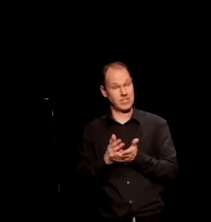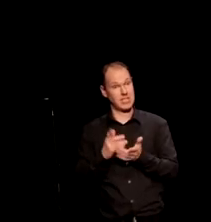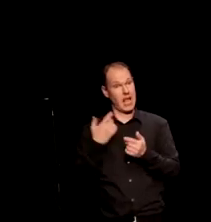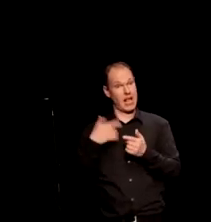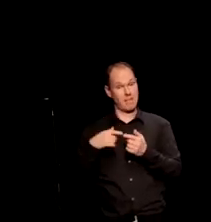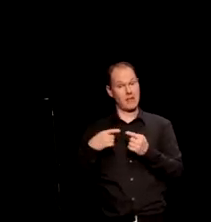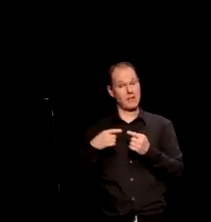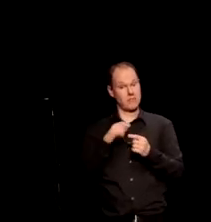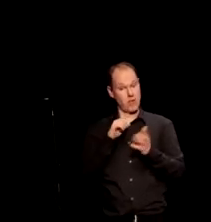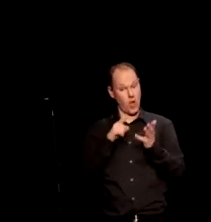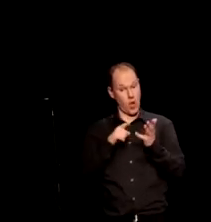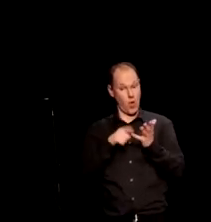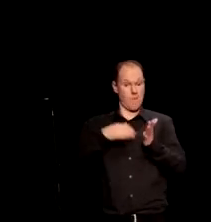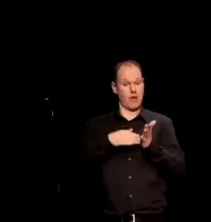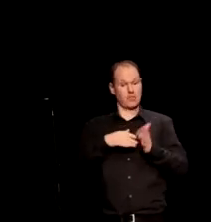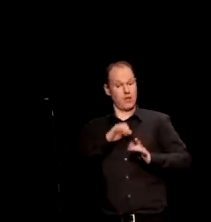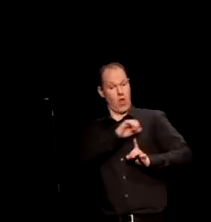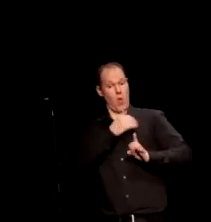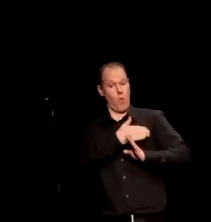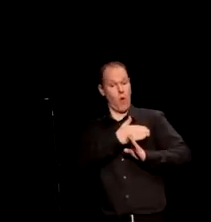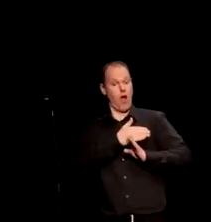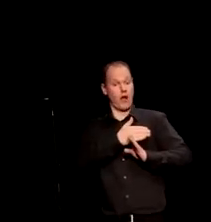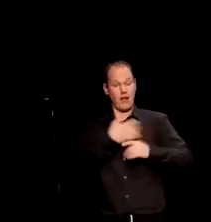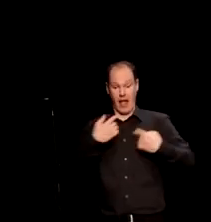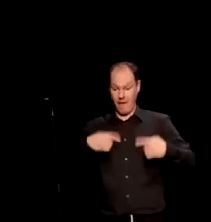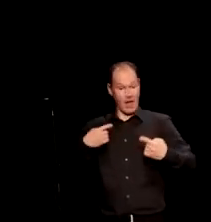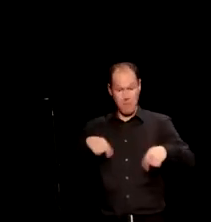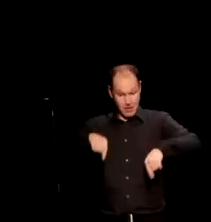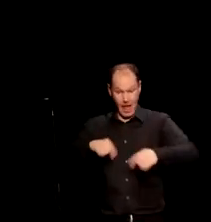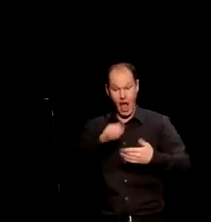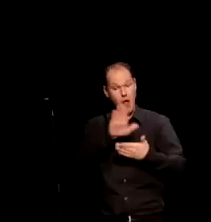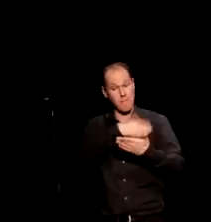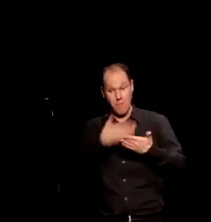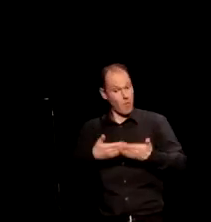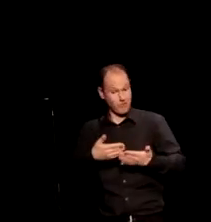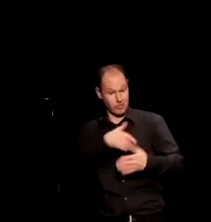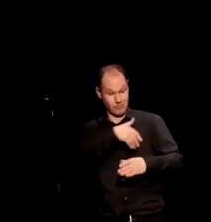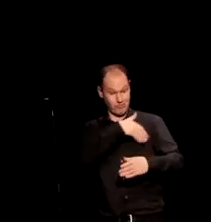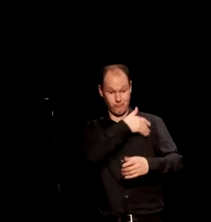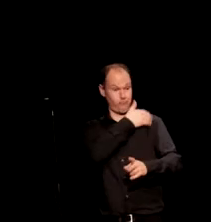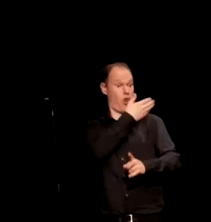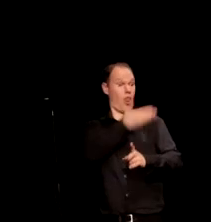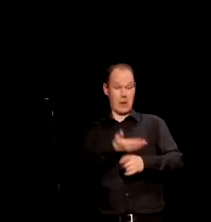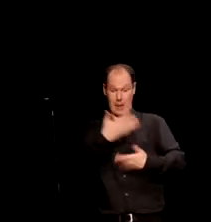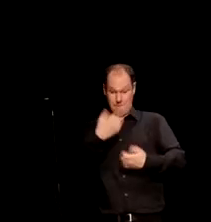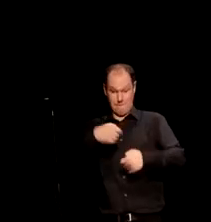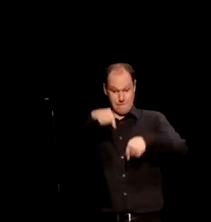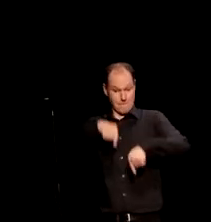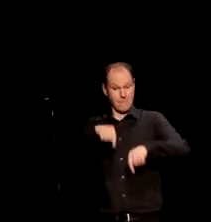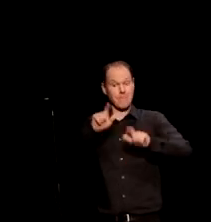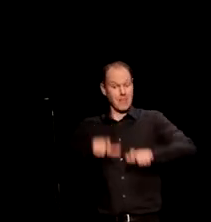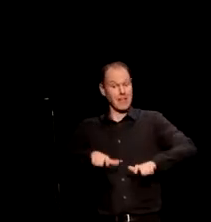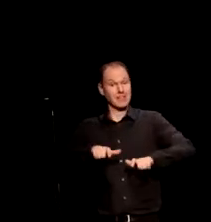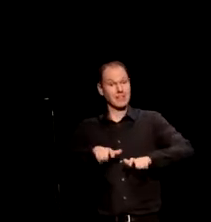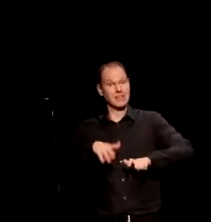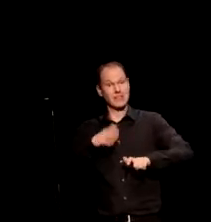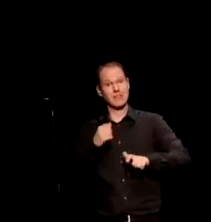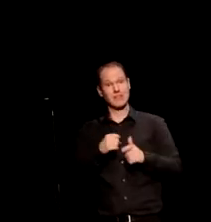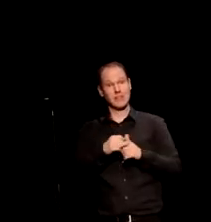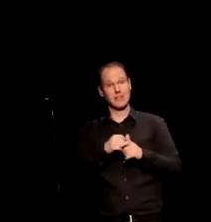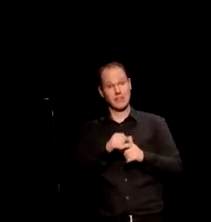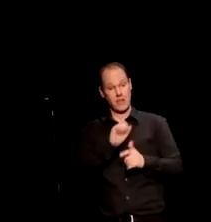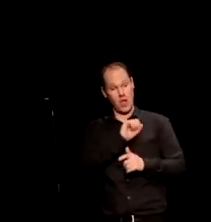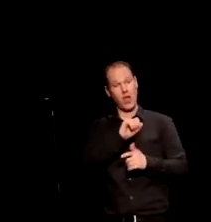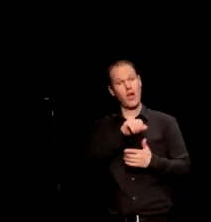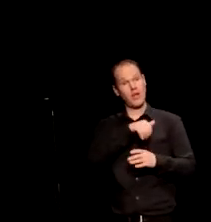long time in poetry form, back here in Leeds, People Tree Press, who acquired an archive of